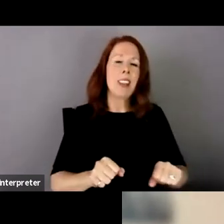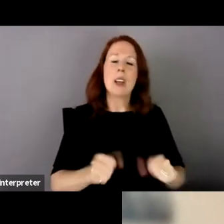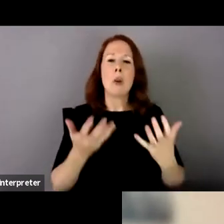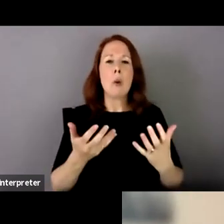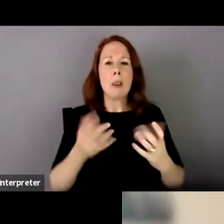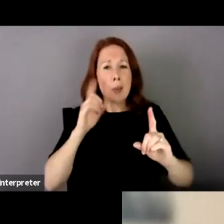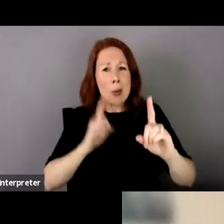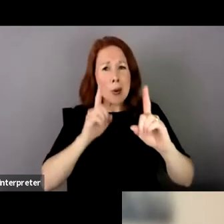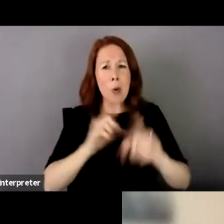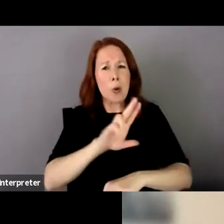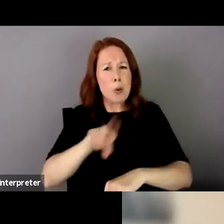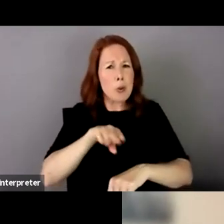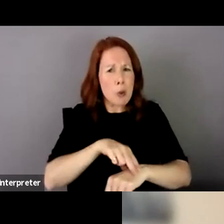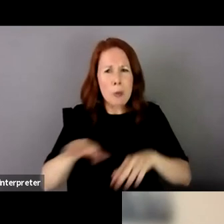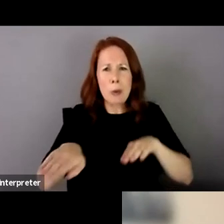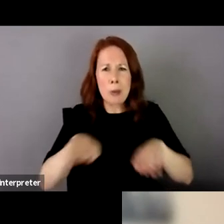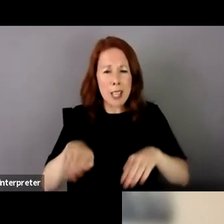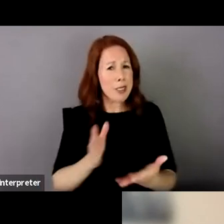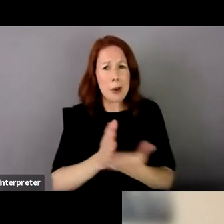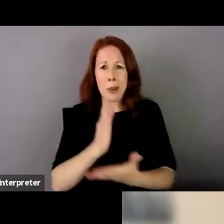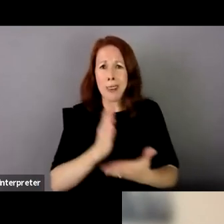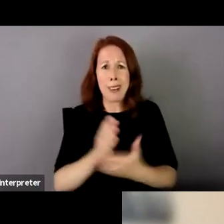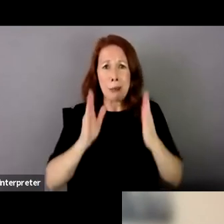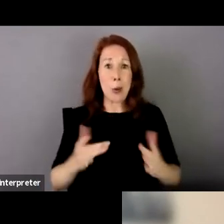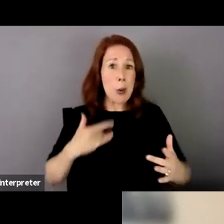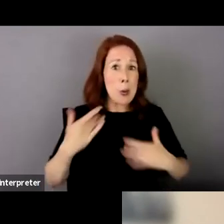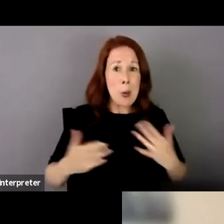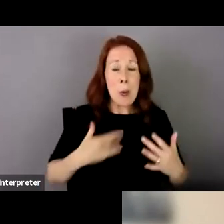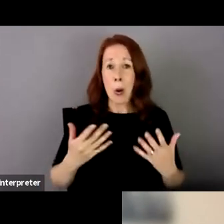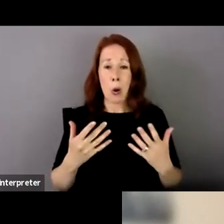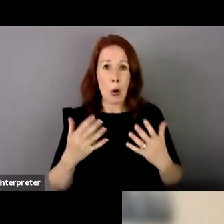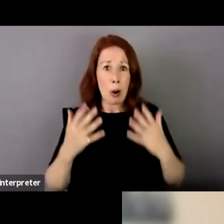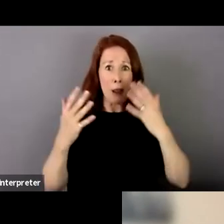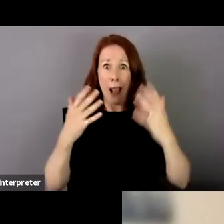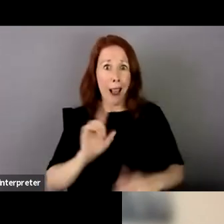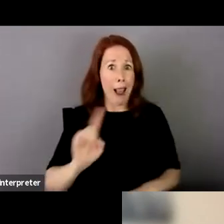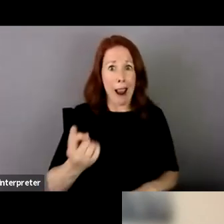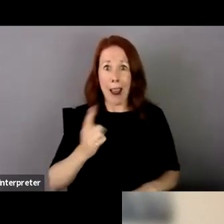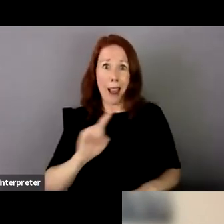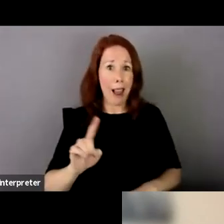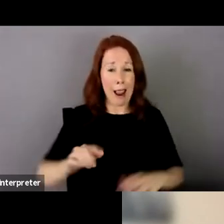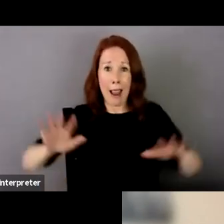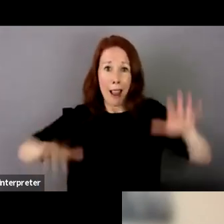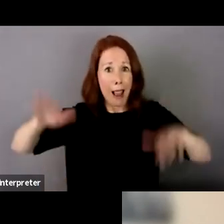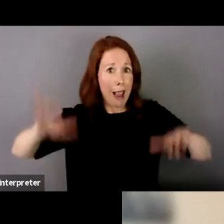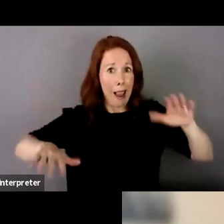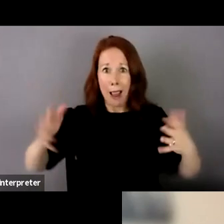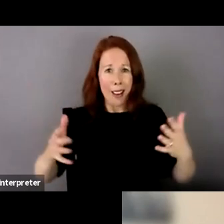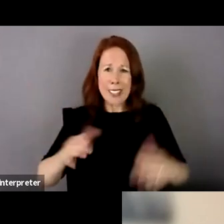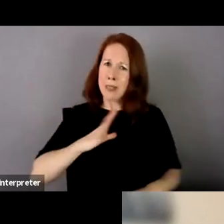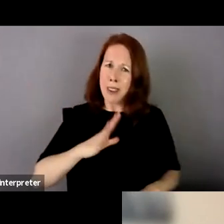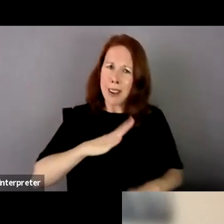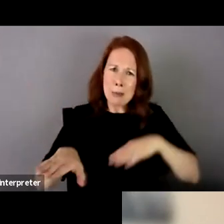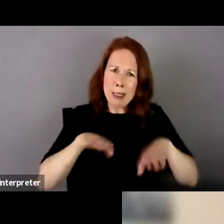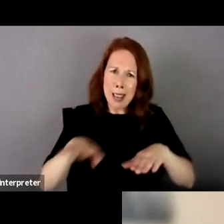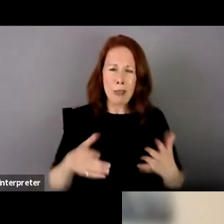normalized thing and get people used to that. It's okay if somebody is stimming and walking back and forth and flapping their arms in public.